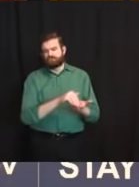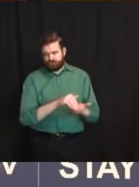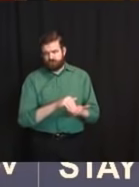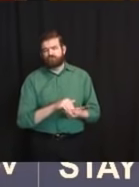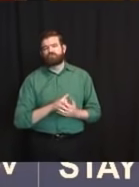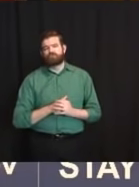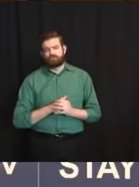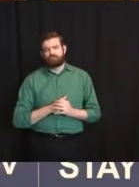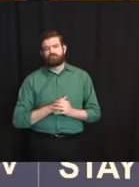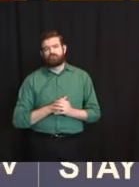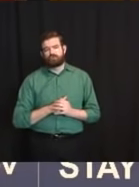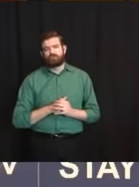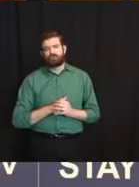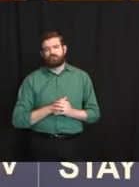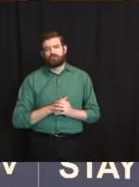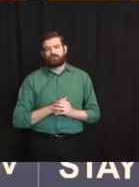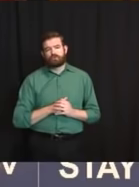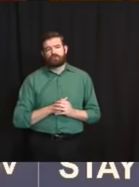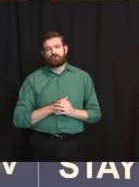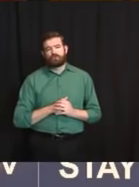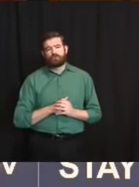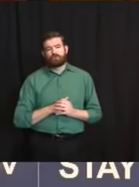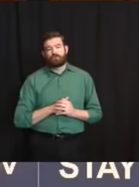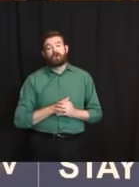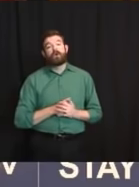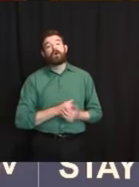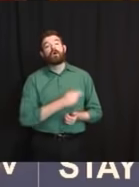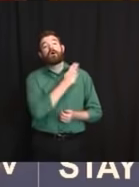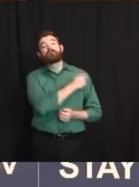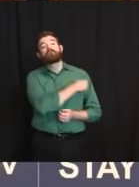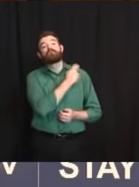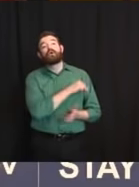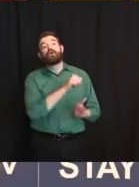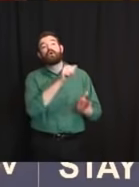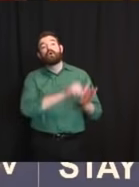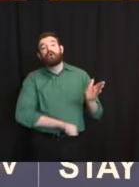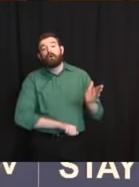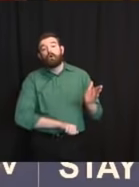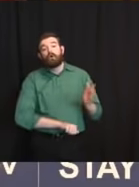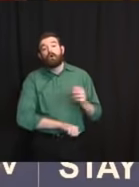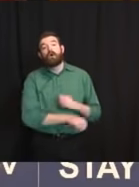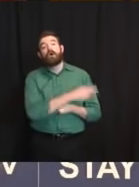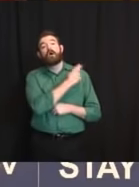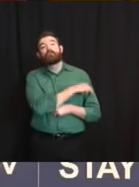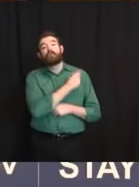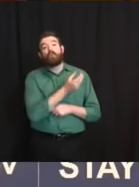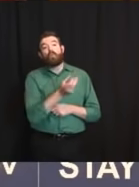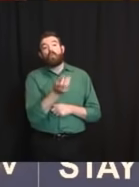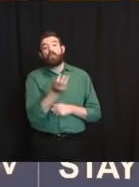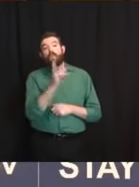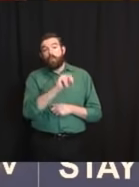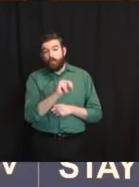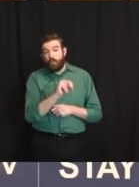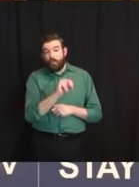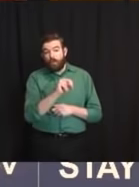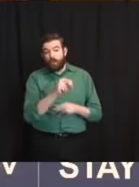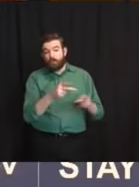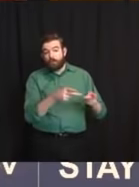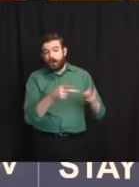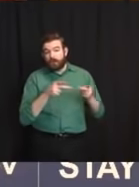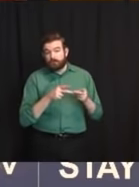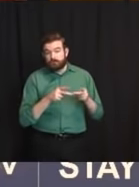hospital surgeries, hospital-owned ambulatory surgery centers. We're working with DCA